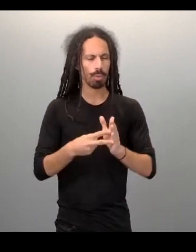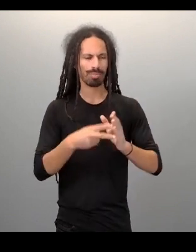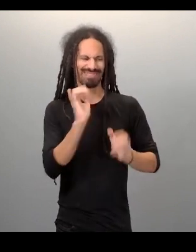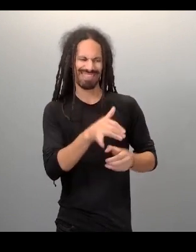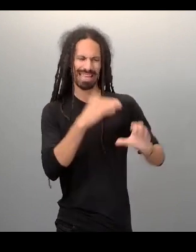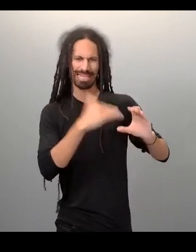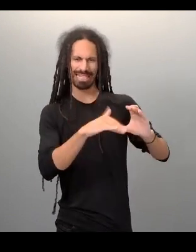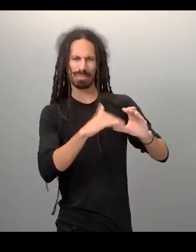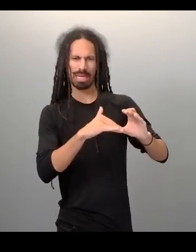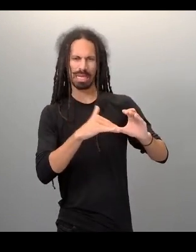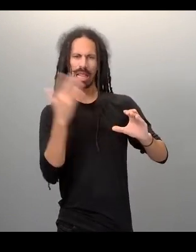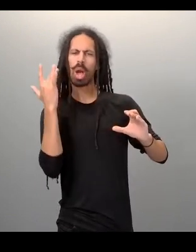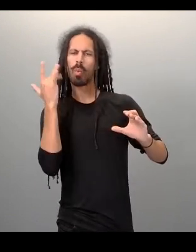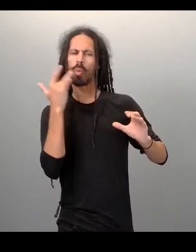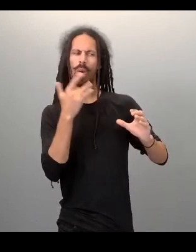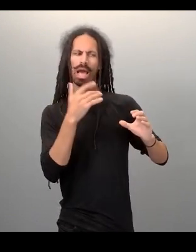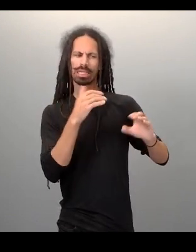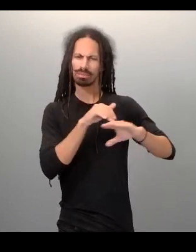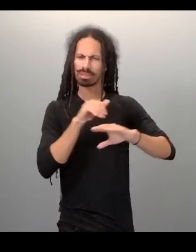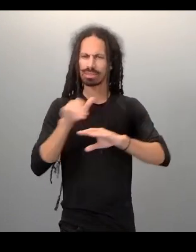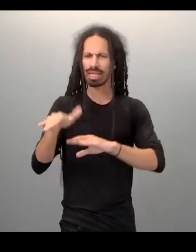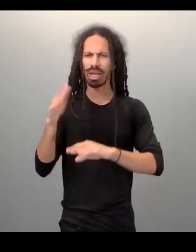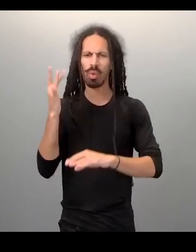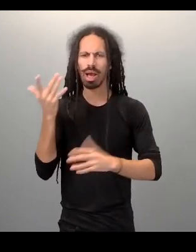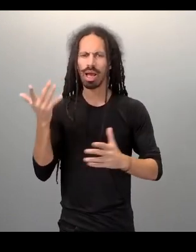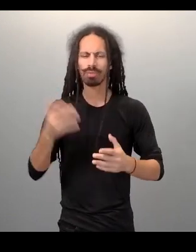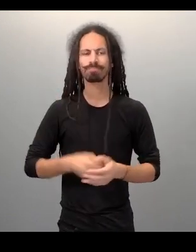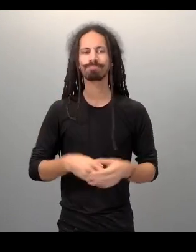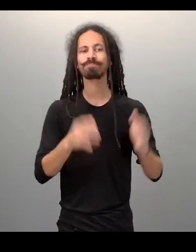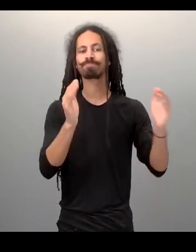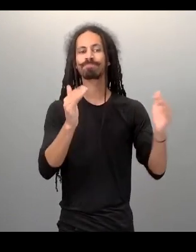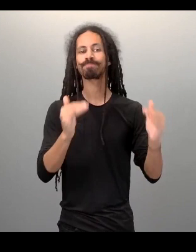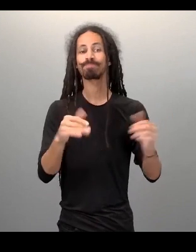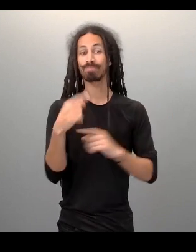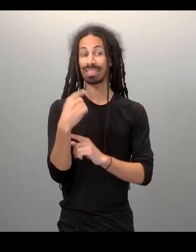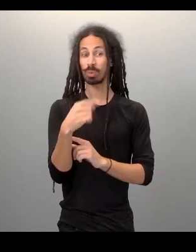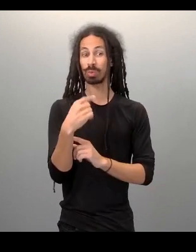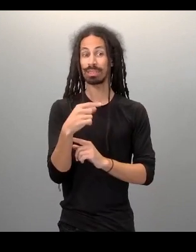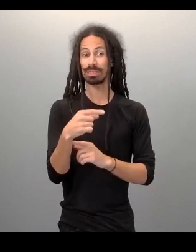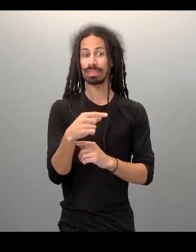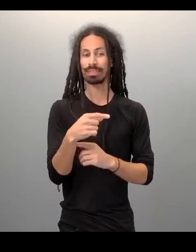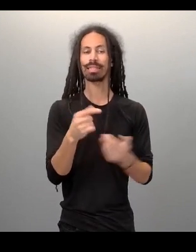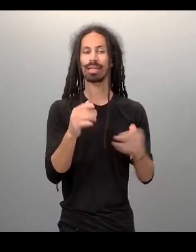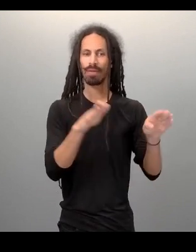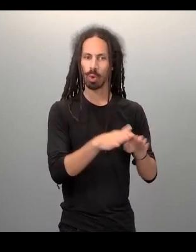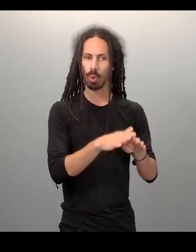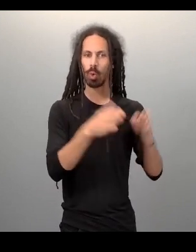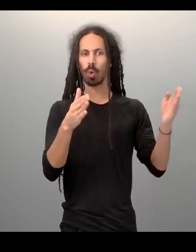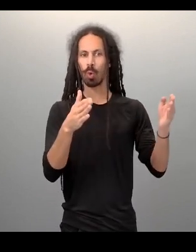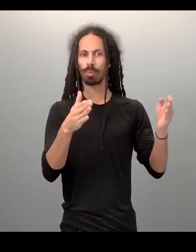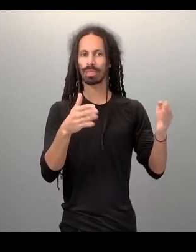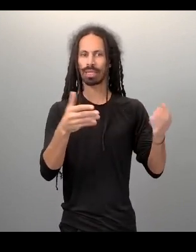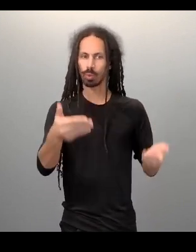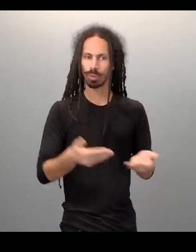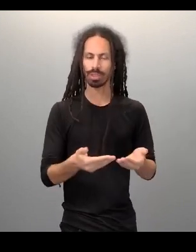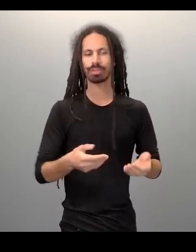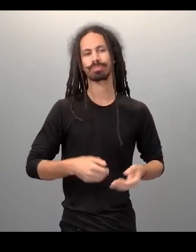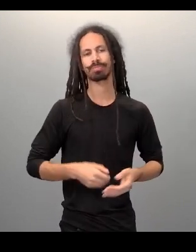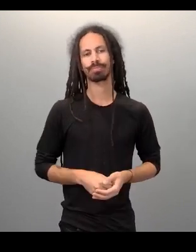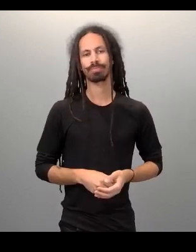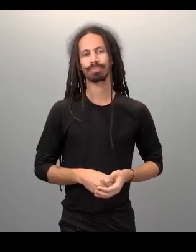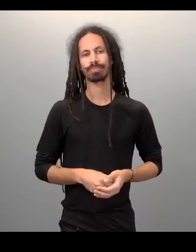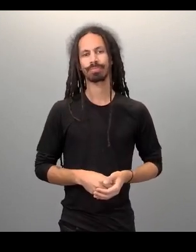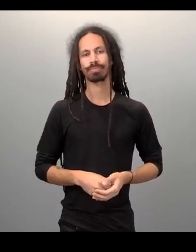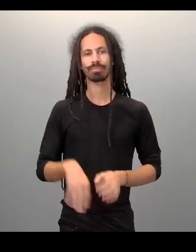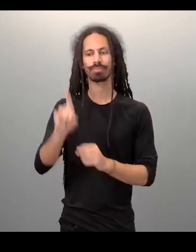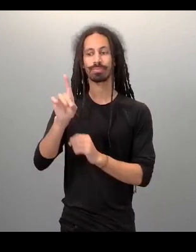email. And then we have in green your opening greeting, right? Dear Professor Binns,